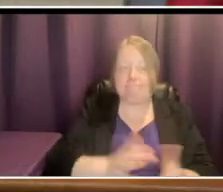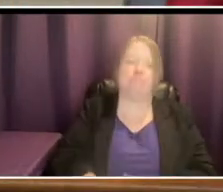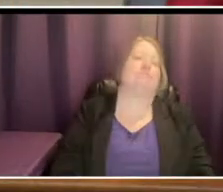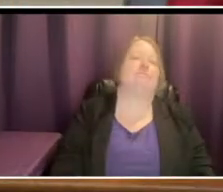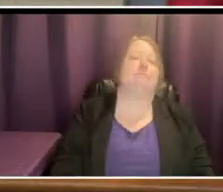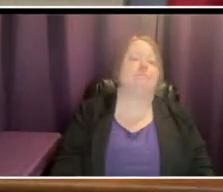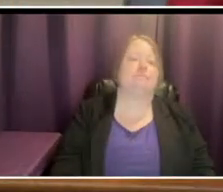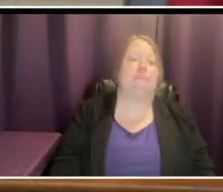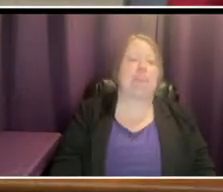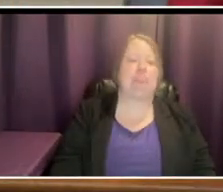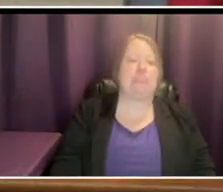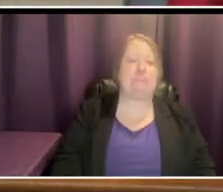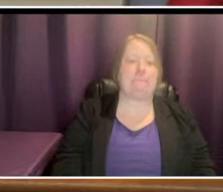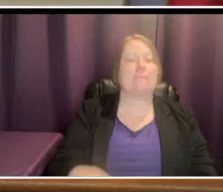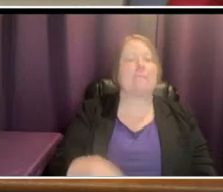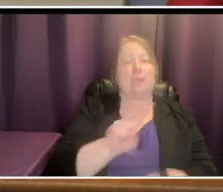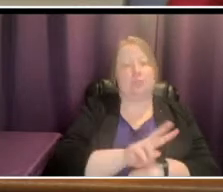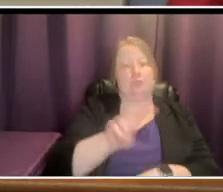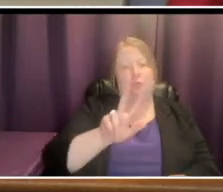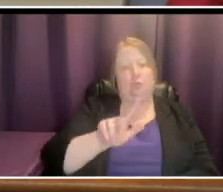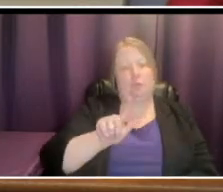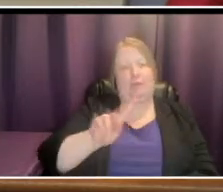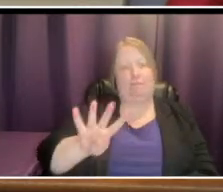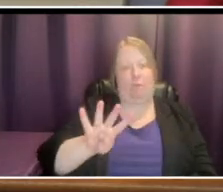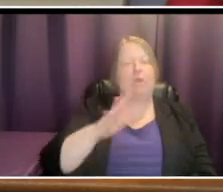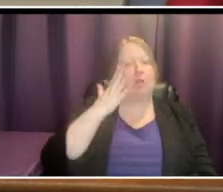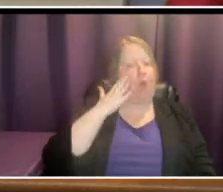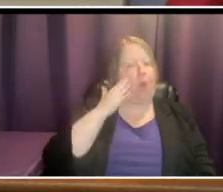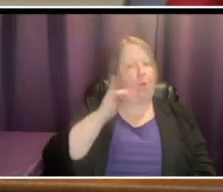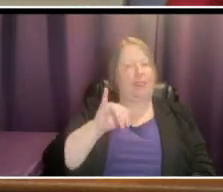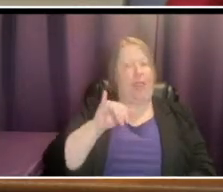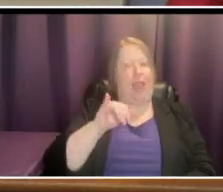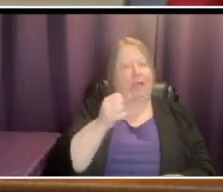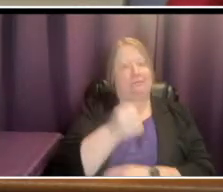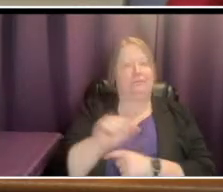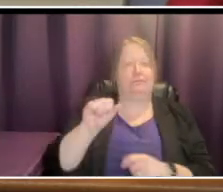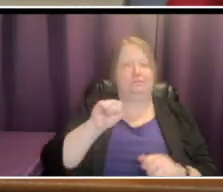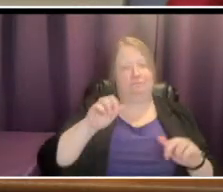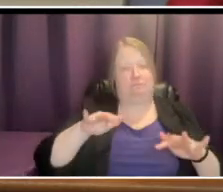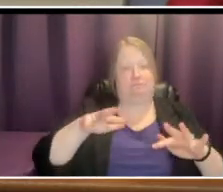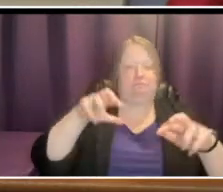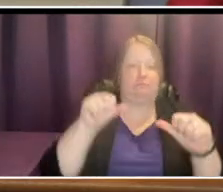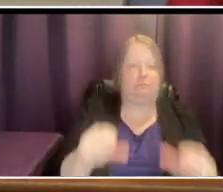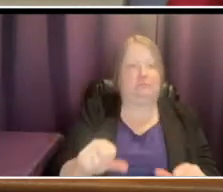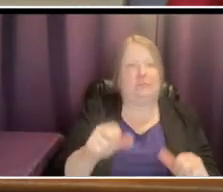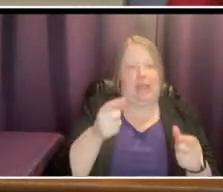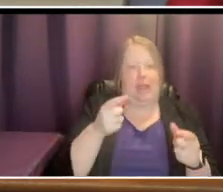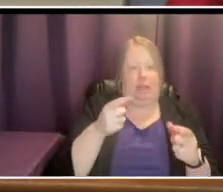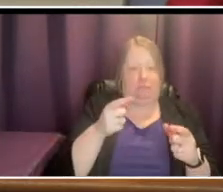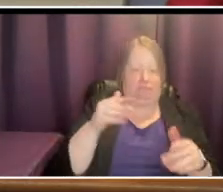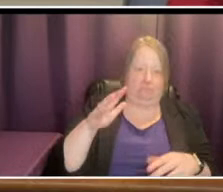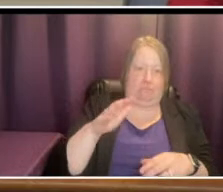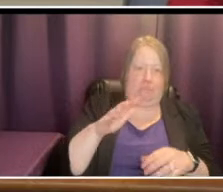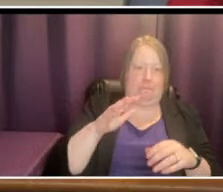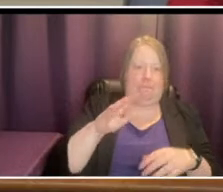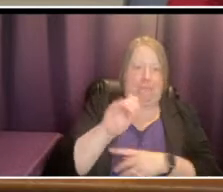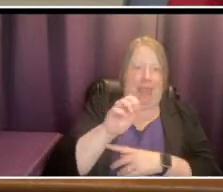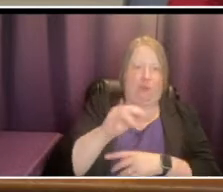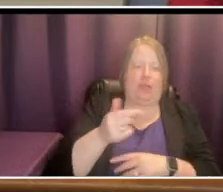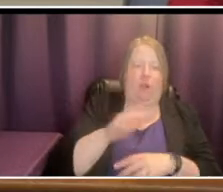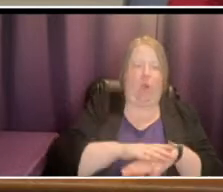2:24 p.m., knowing the deadly riot was now bearing down on his own vice president, President Trump composed and sent a